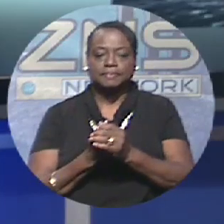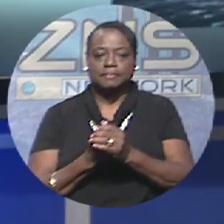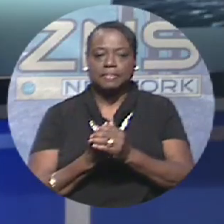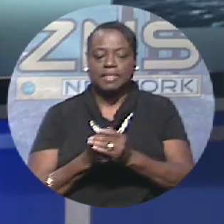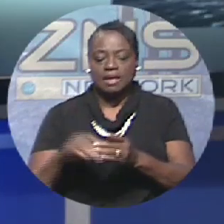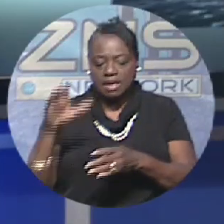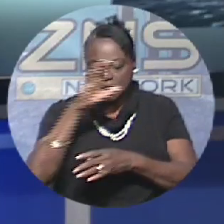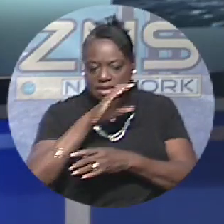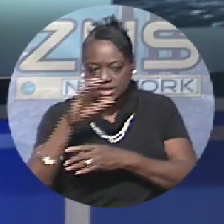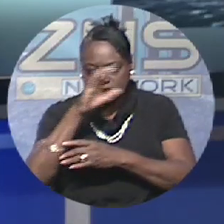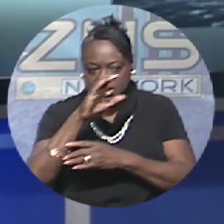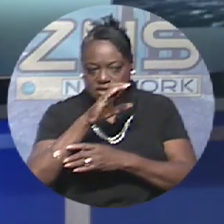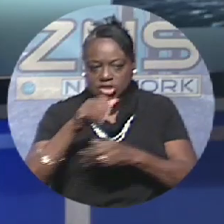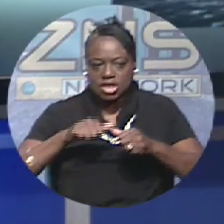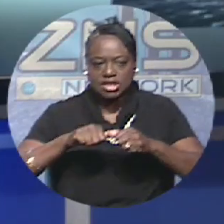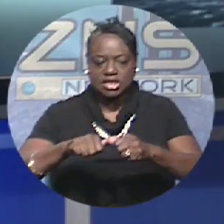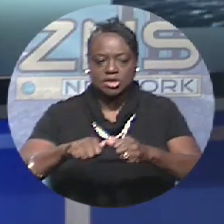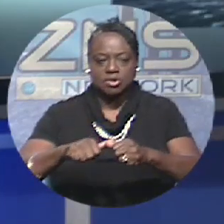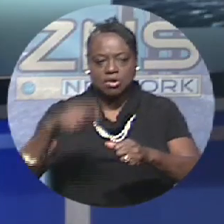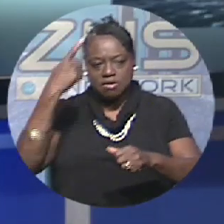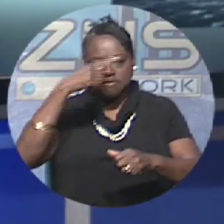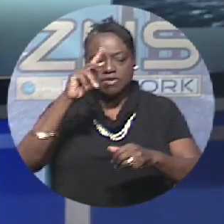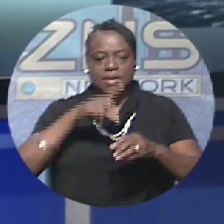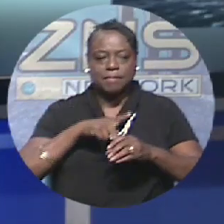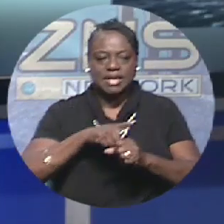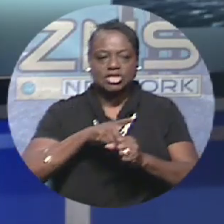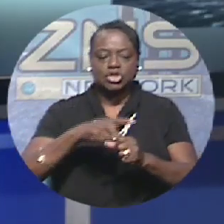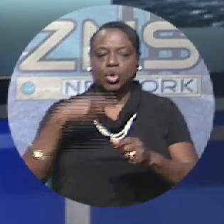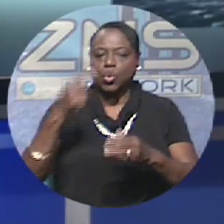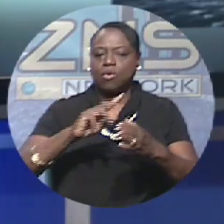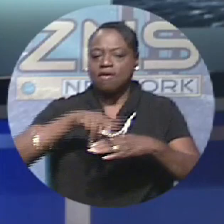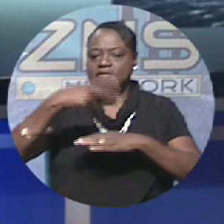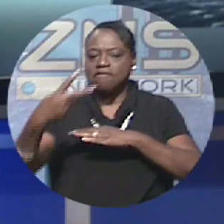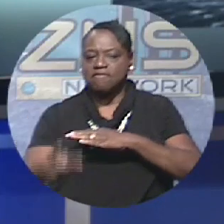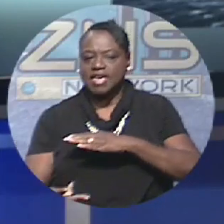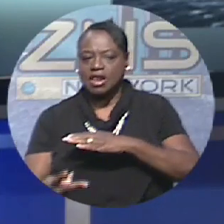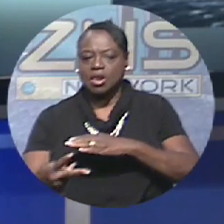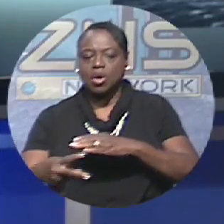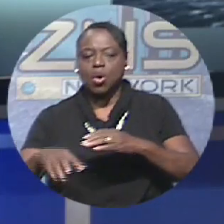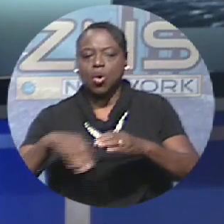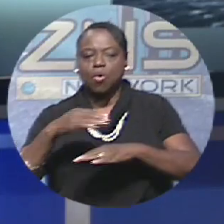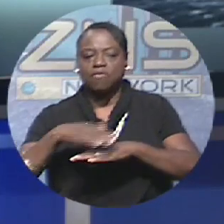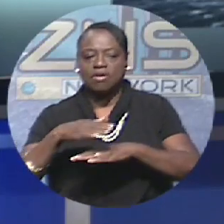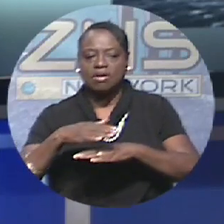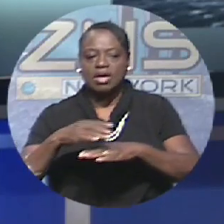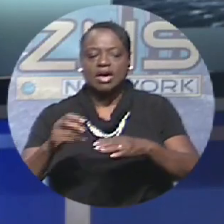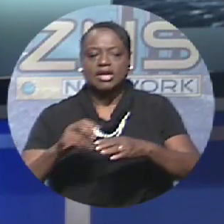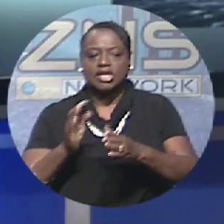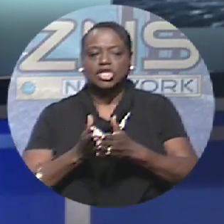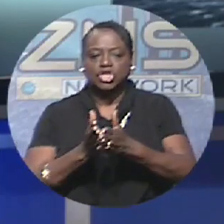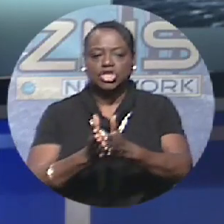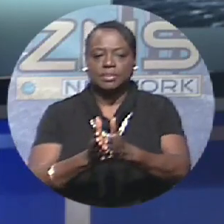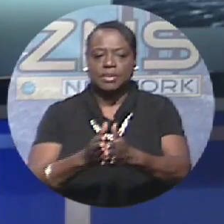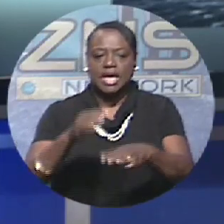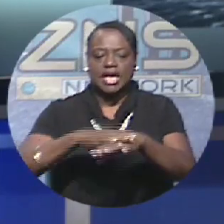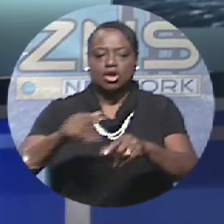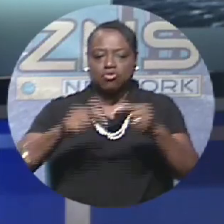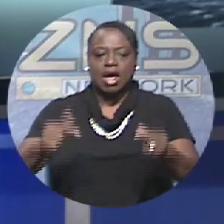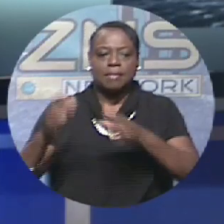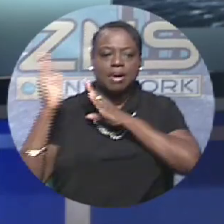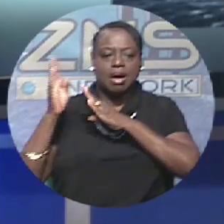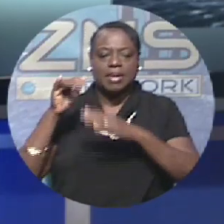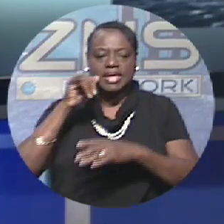The search continues for the Carnival cruise ship passenger who reportedly fell overboard near Grand Bahama yesterday. U.S. Coast Guard officials